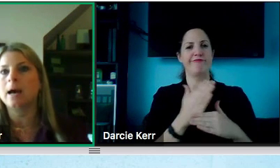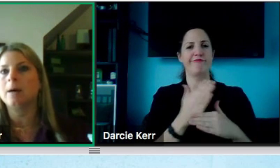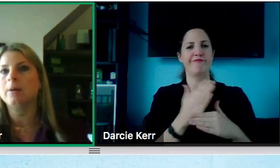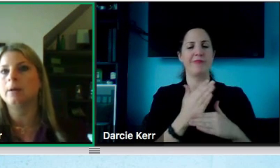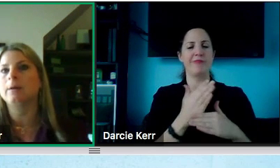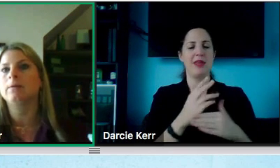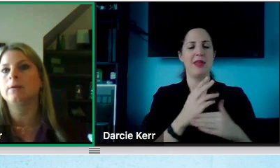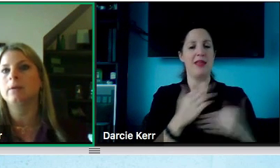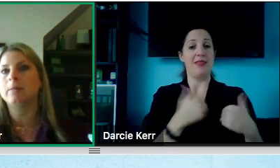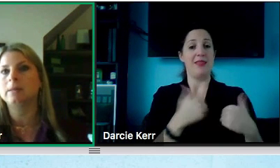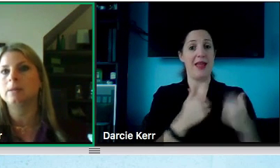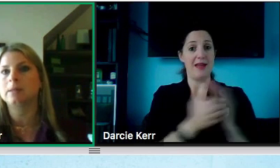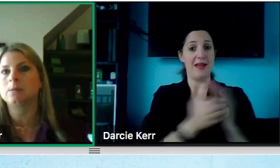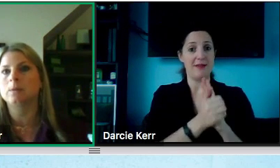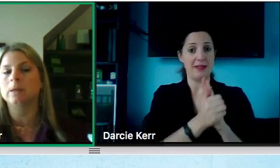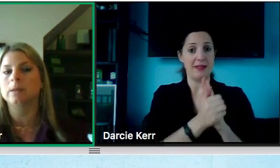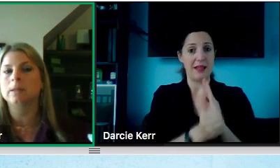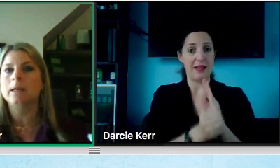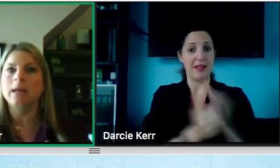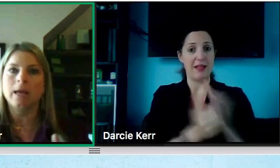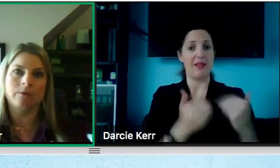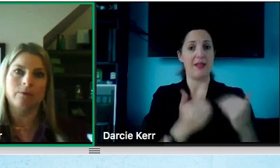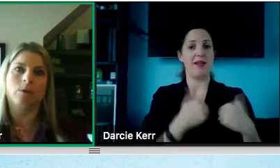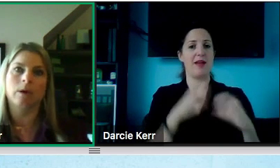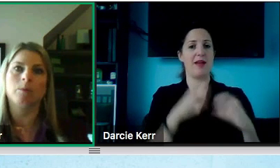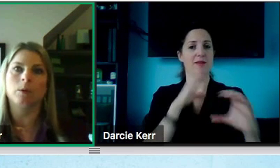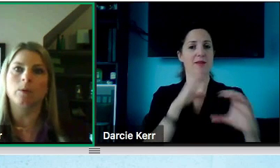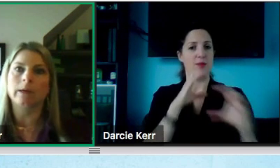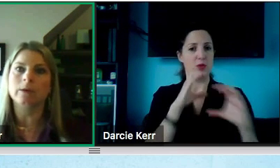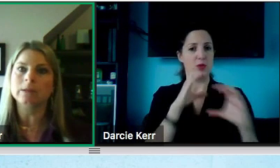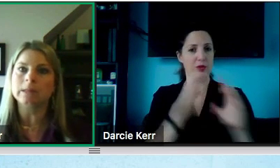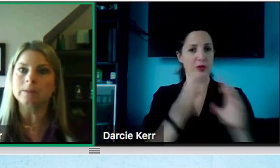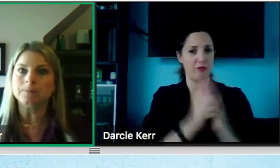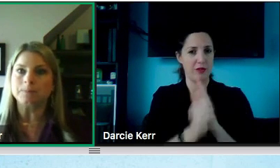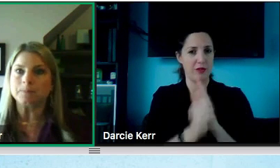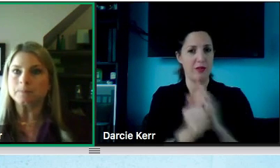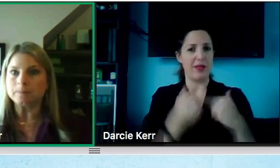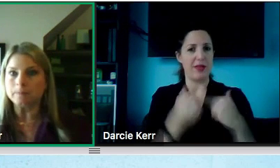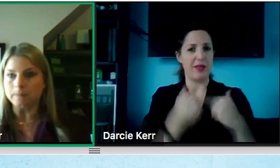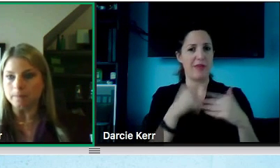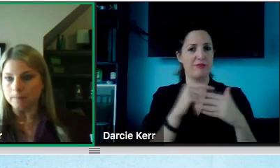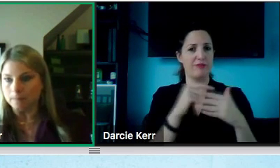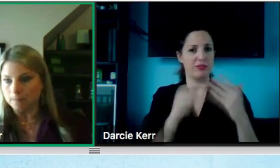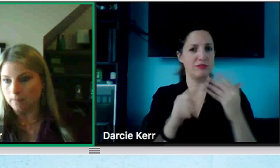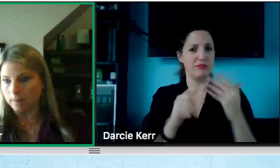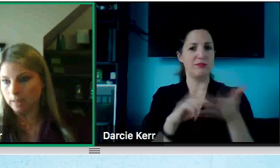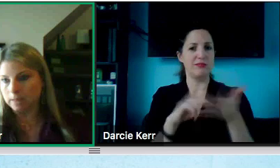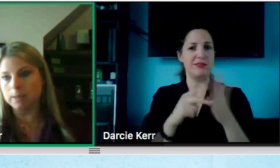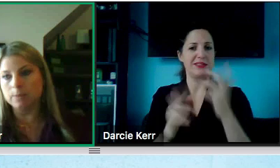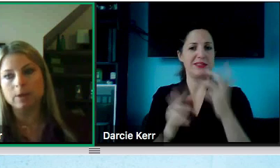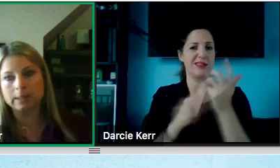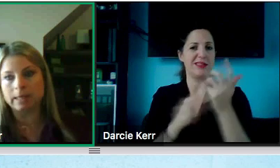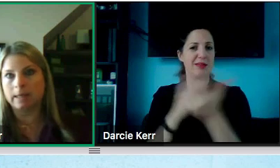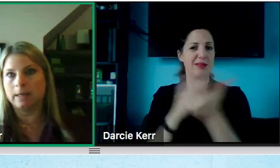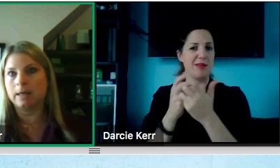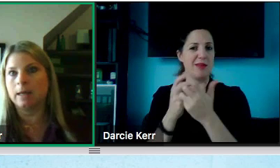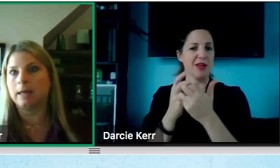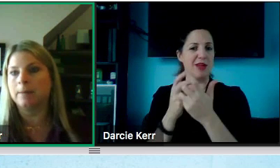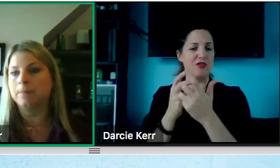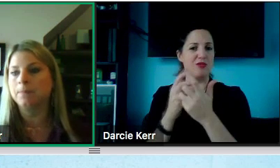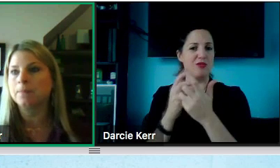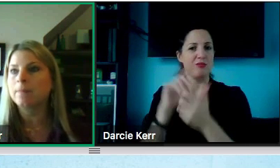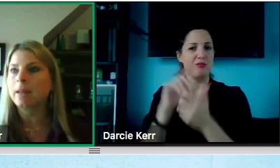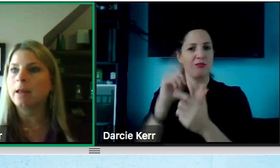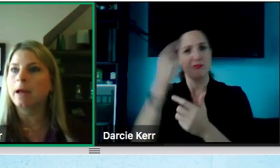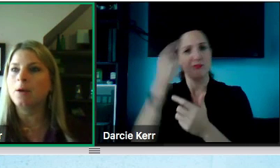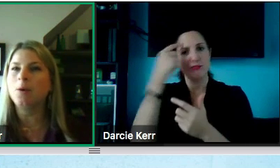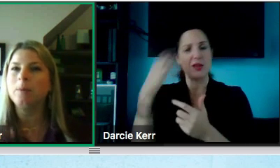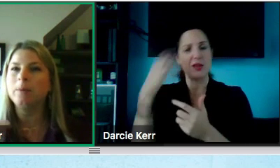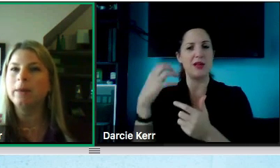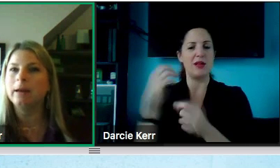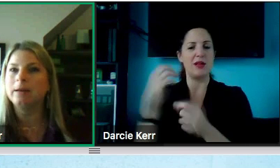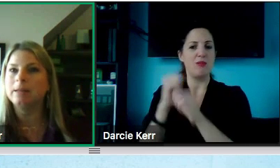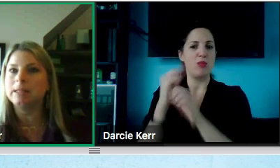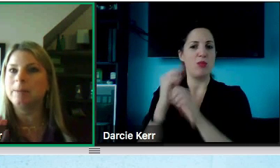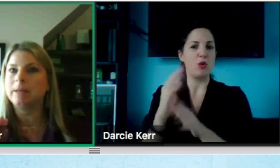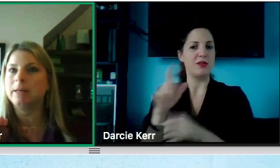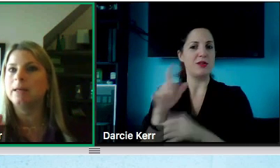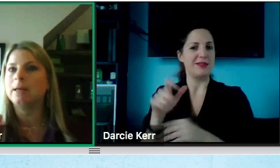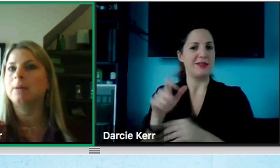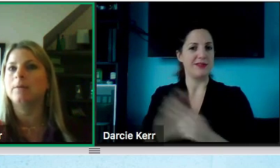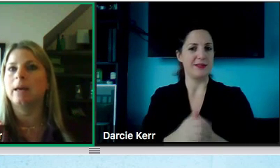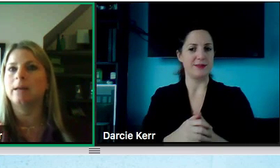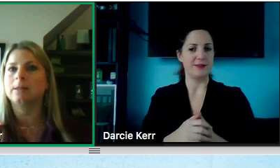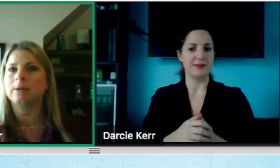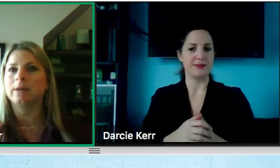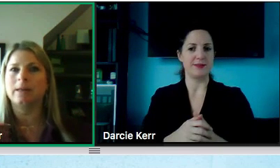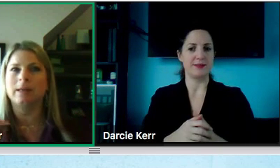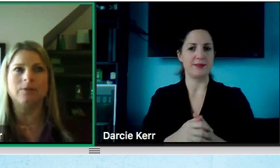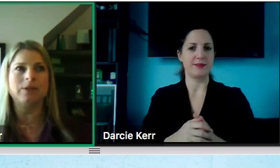things happen for the business world and for employers. Super exciting. I hope that